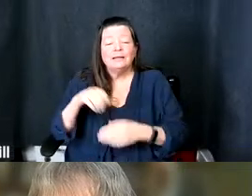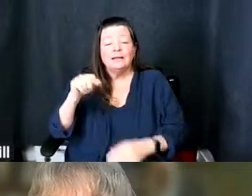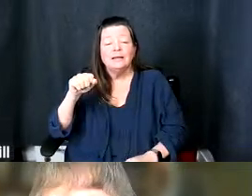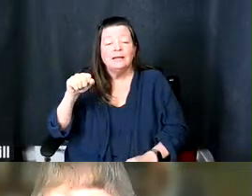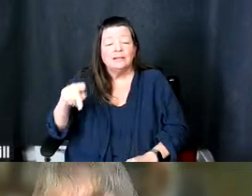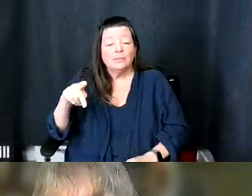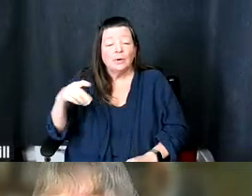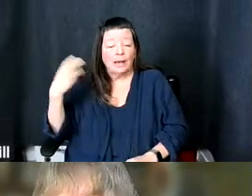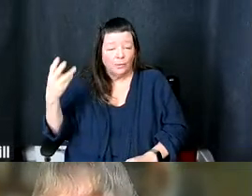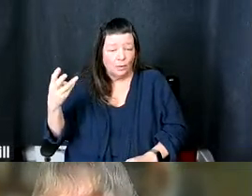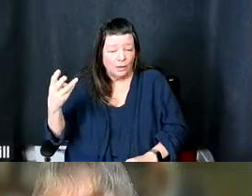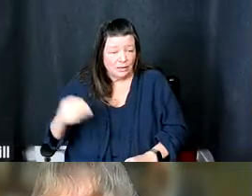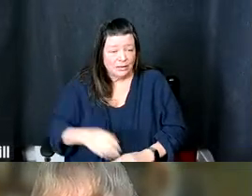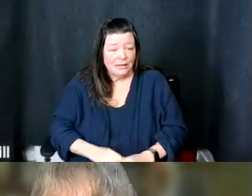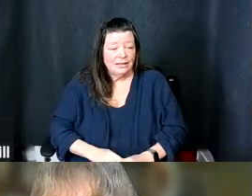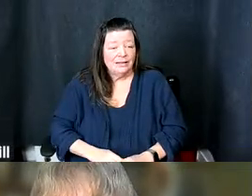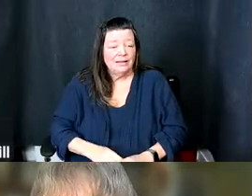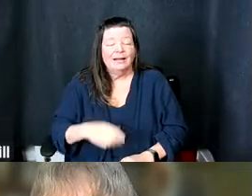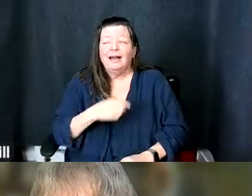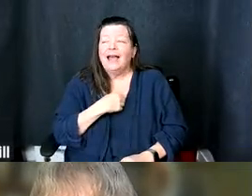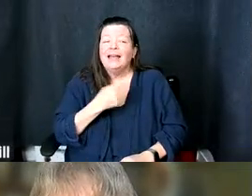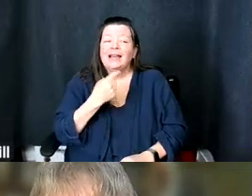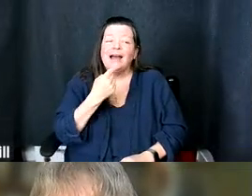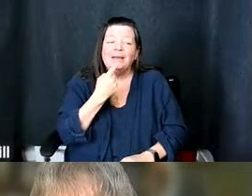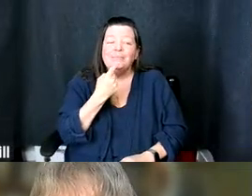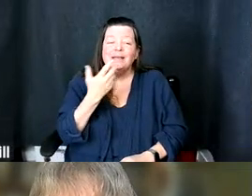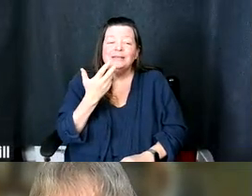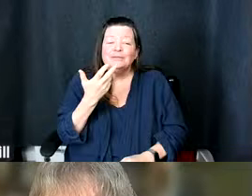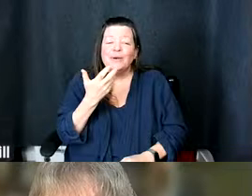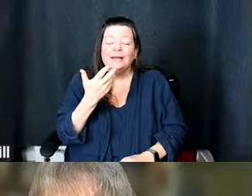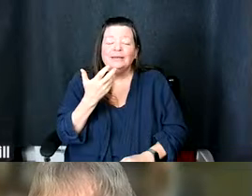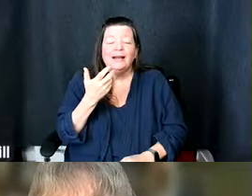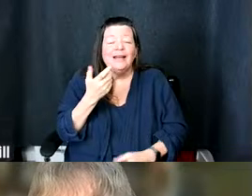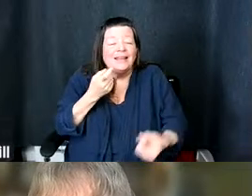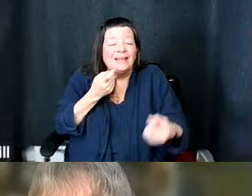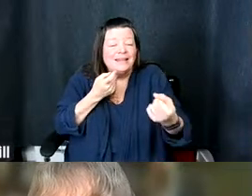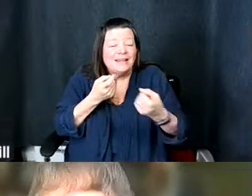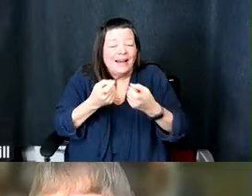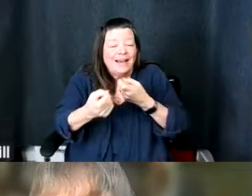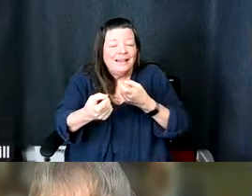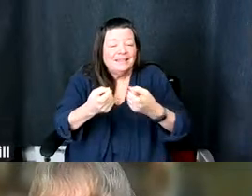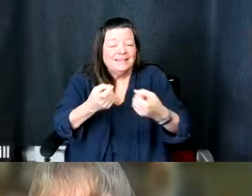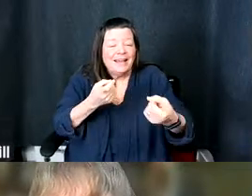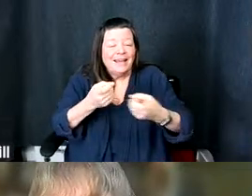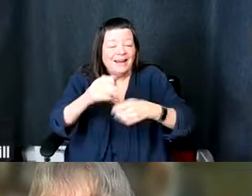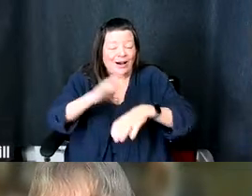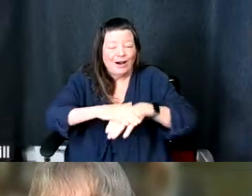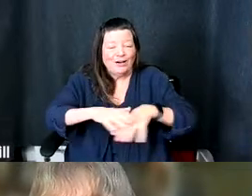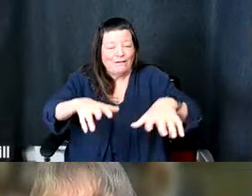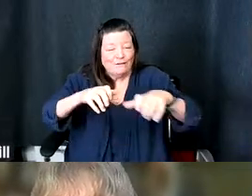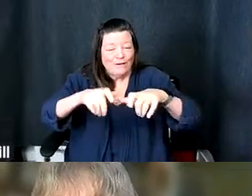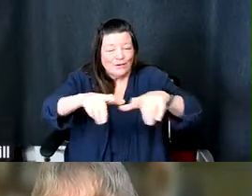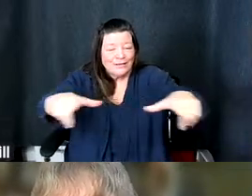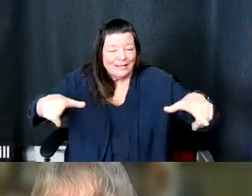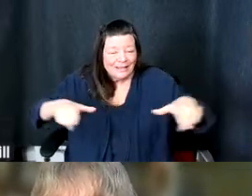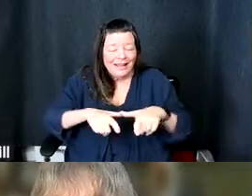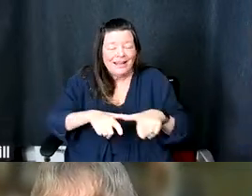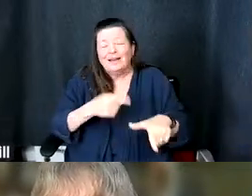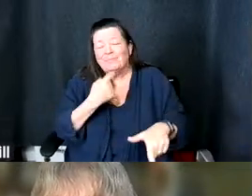Washington. And I miss getting to ice skate on a frozen lake.